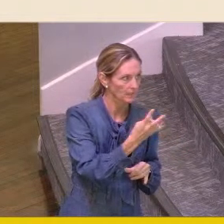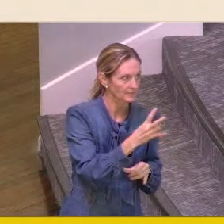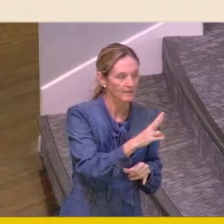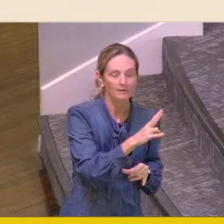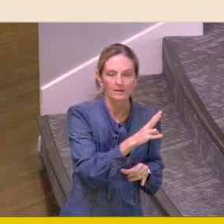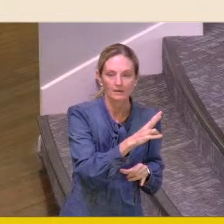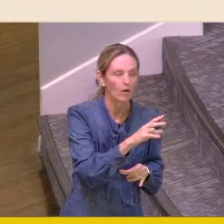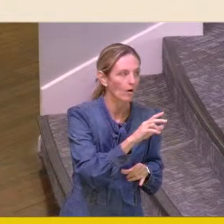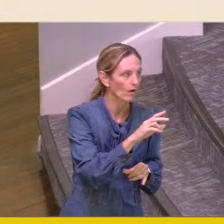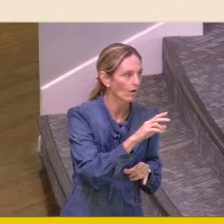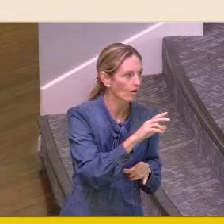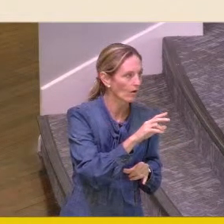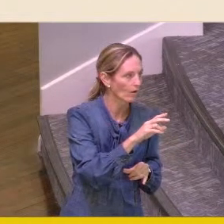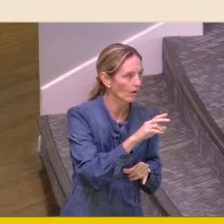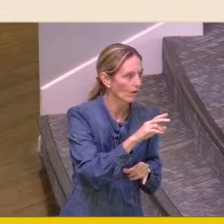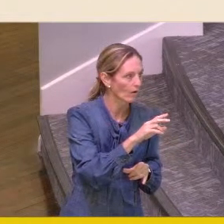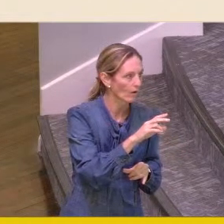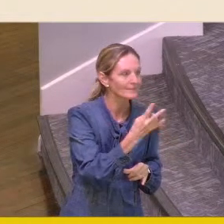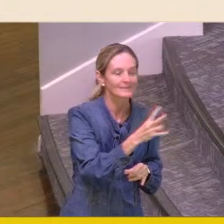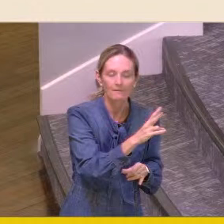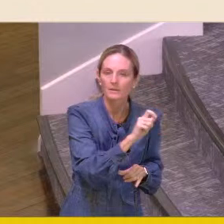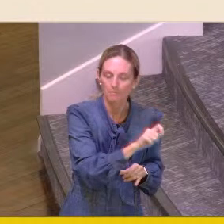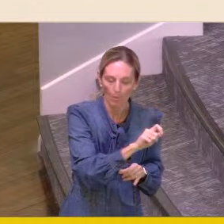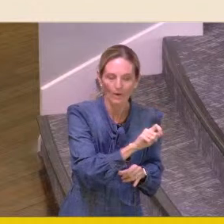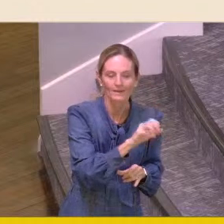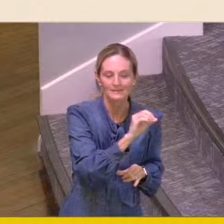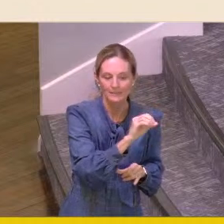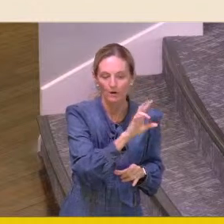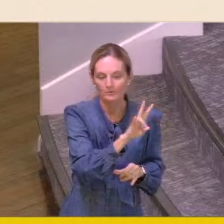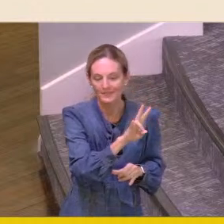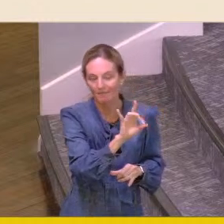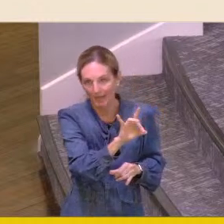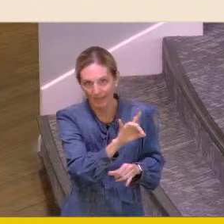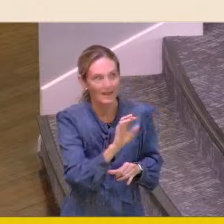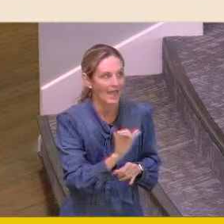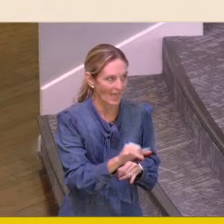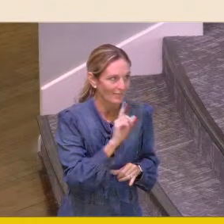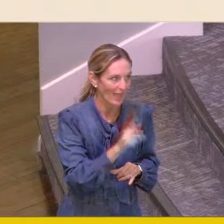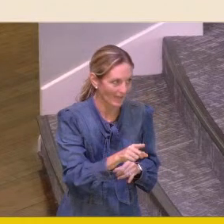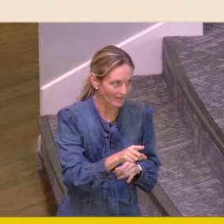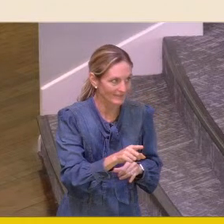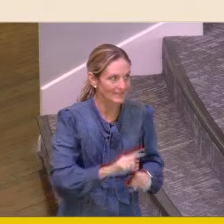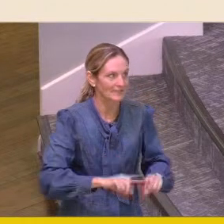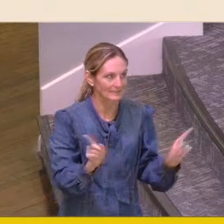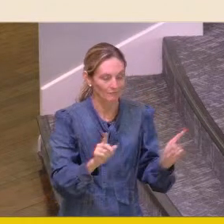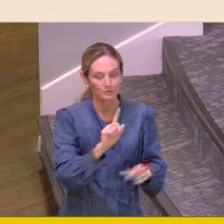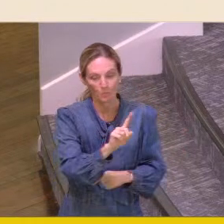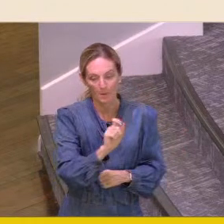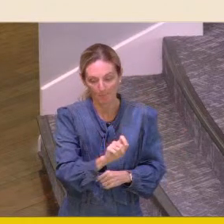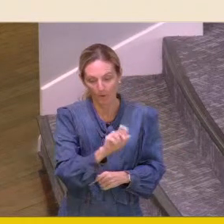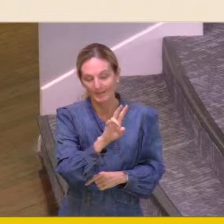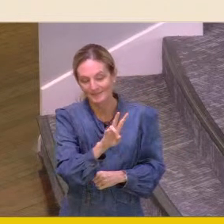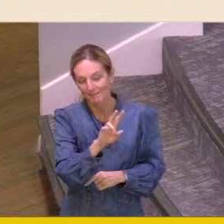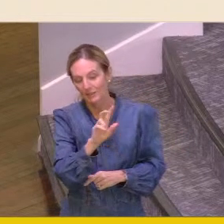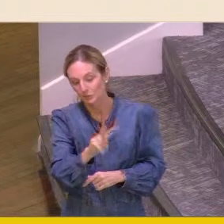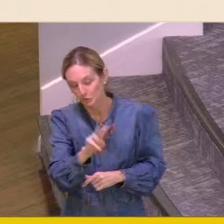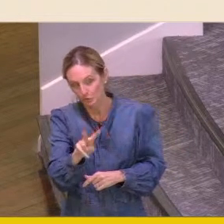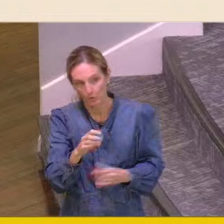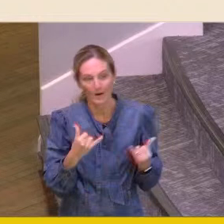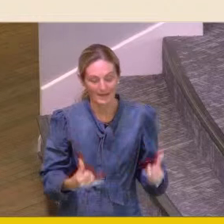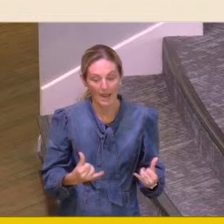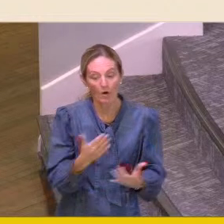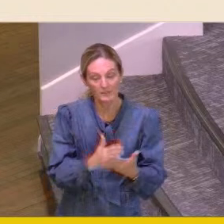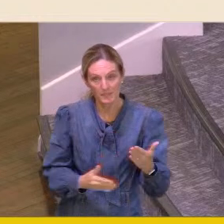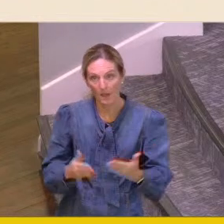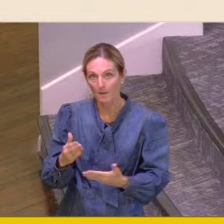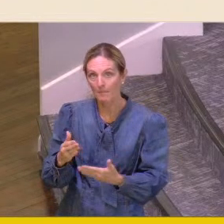of 1.722 mils. And just the nature of assessment and property values, some property owners will see an increase